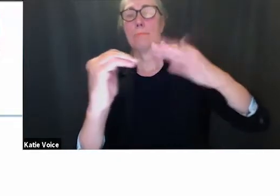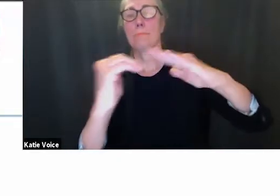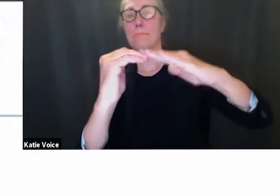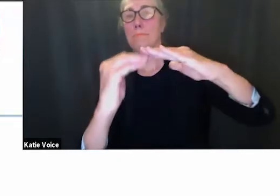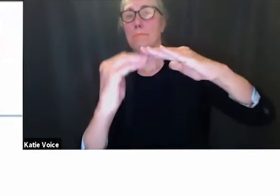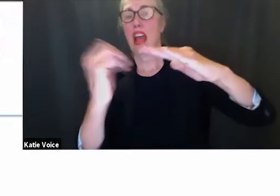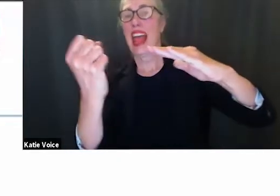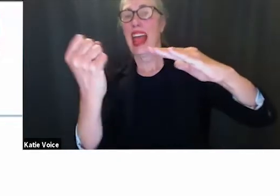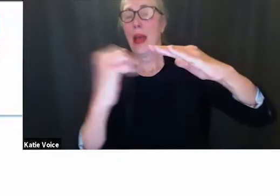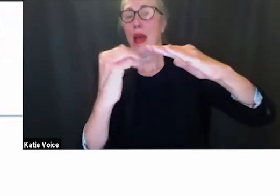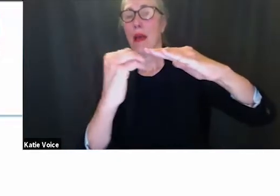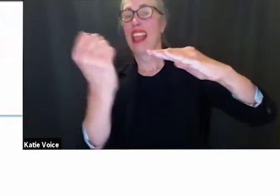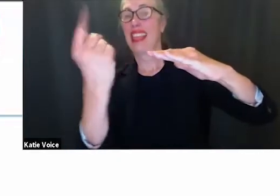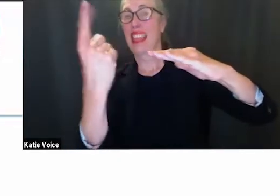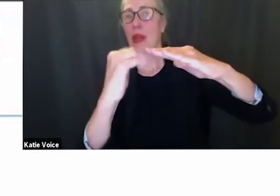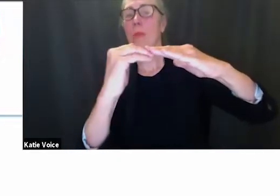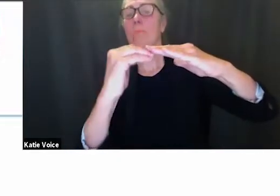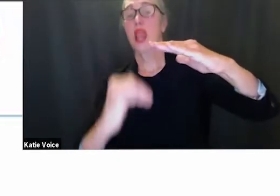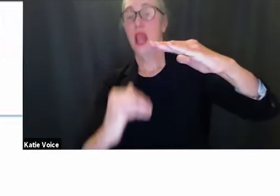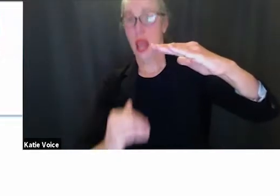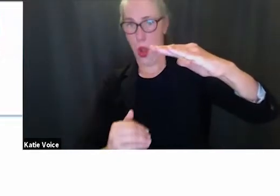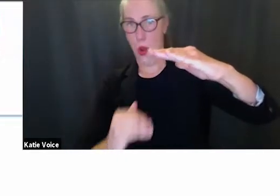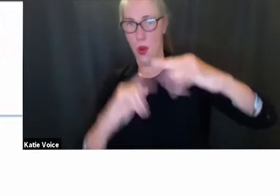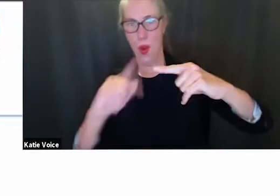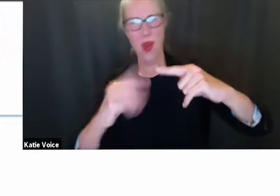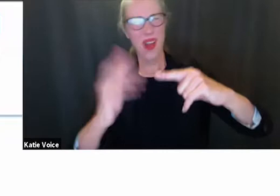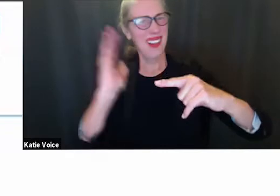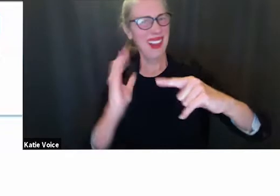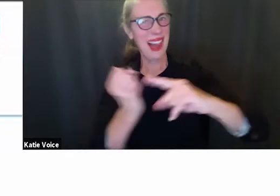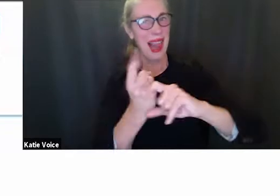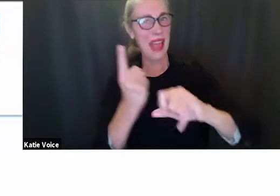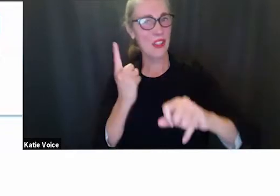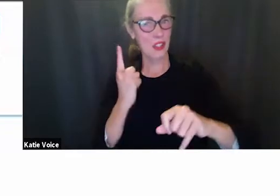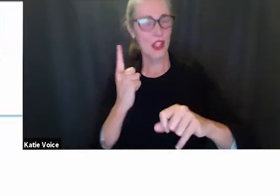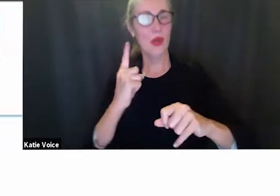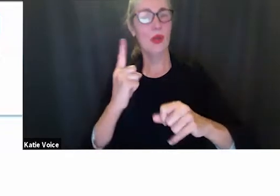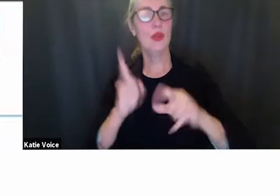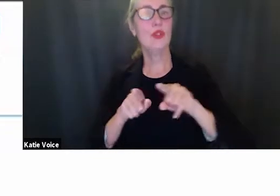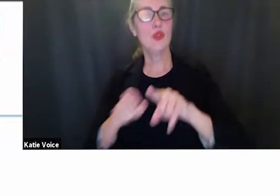11 back in the spring when we were wanting to go to yellow. And so